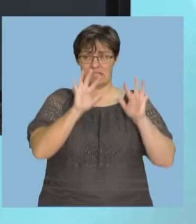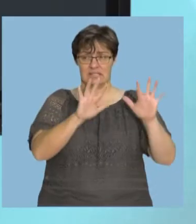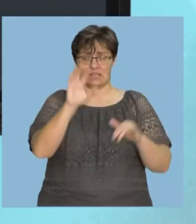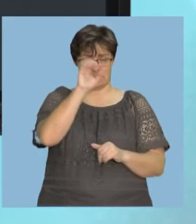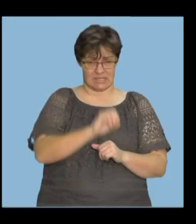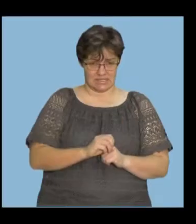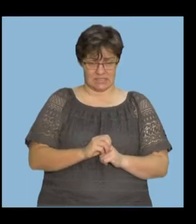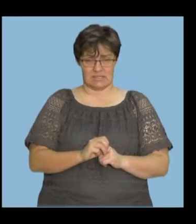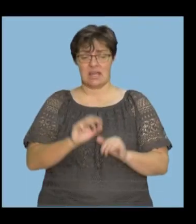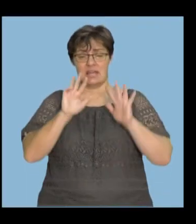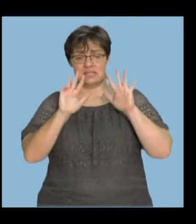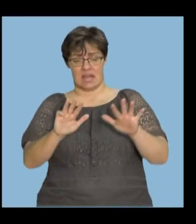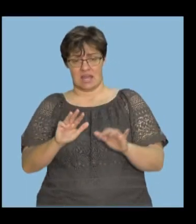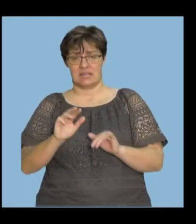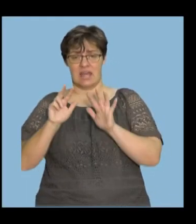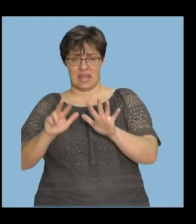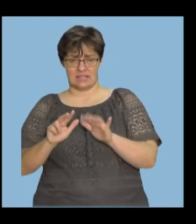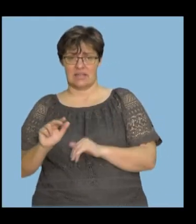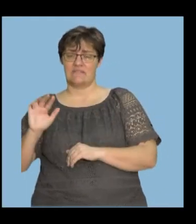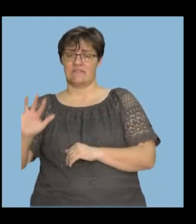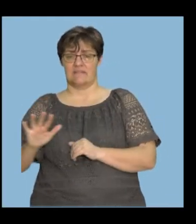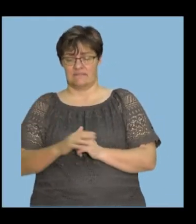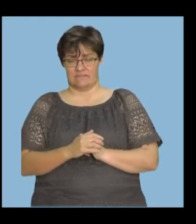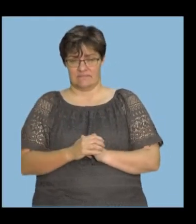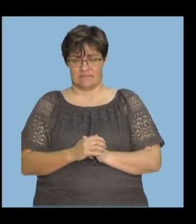10%, 9%, 8%, and 5%.